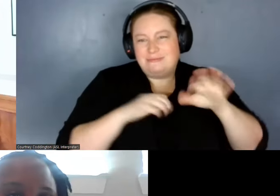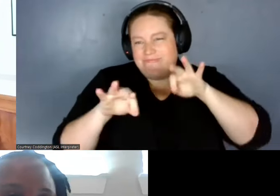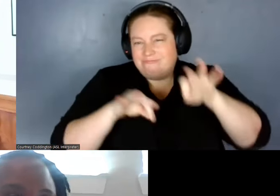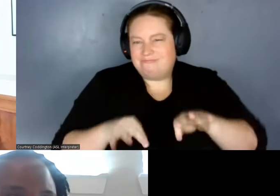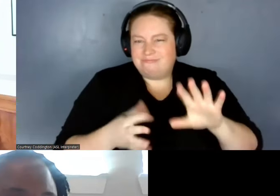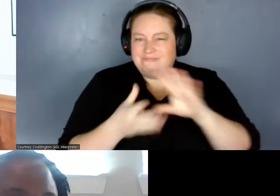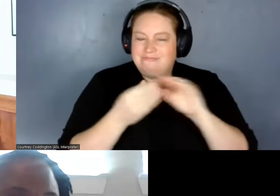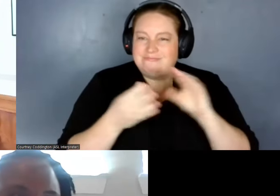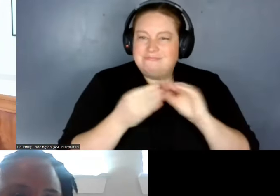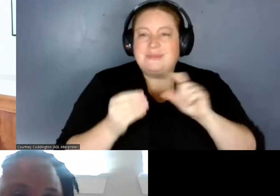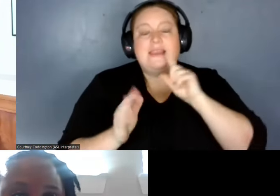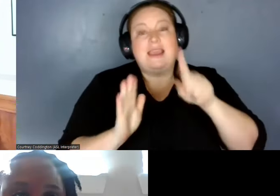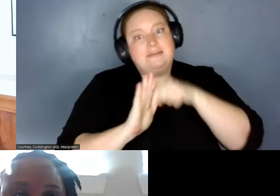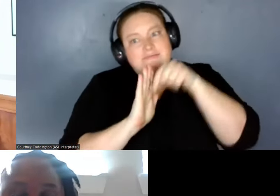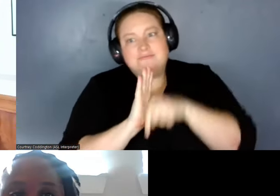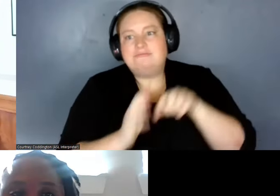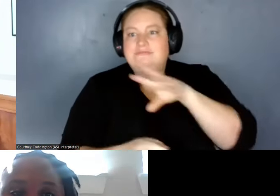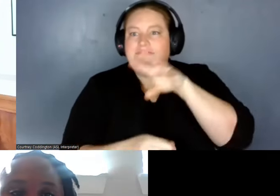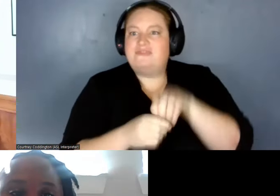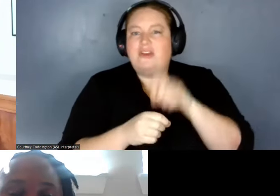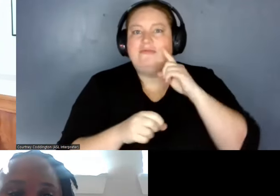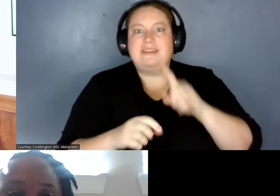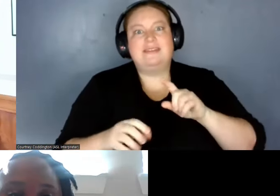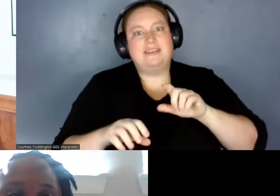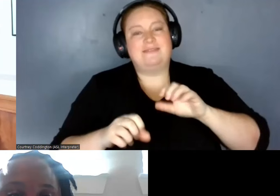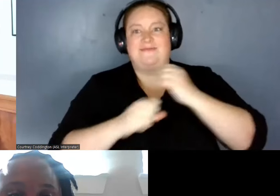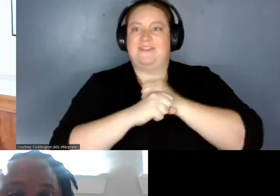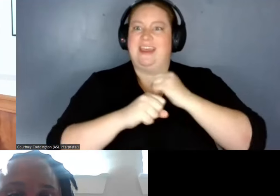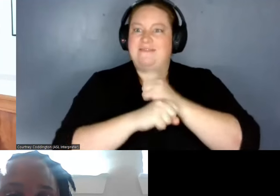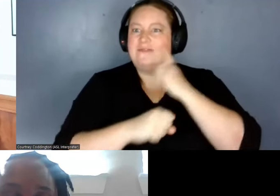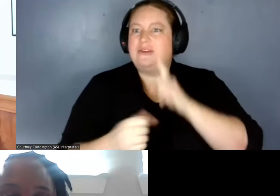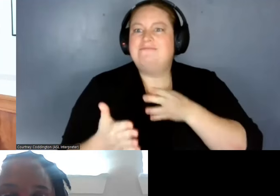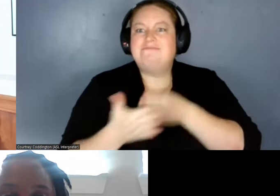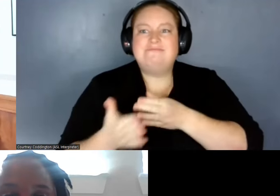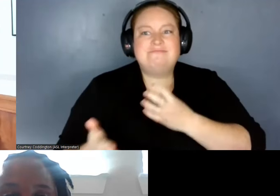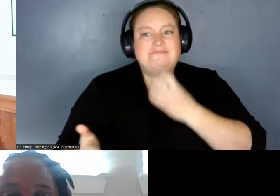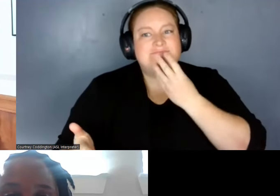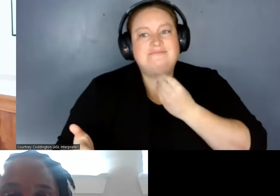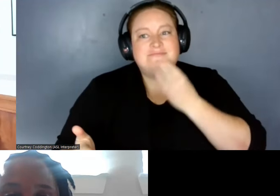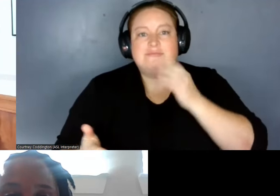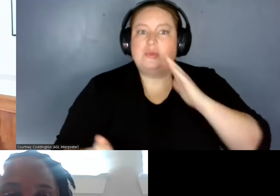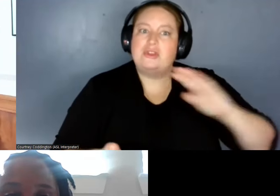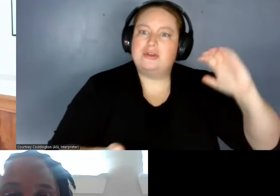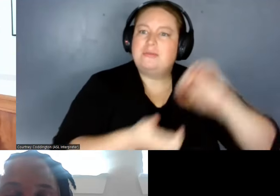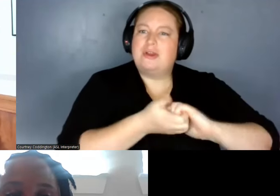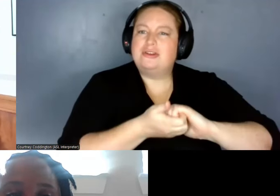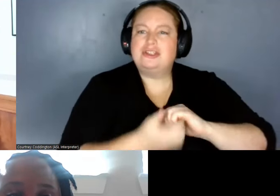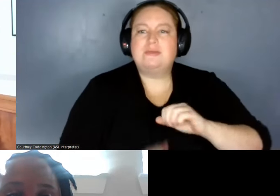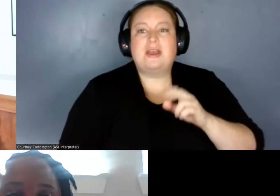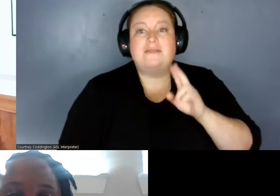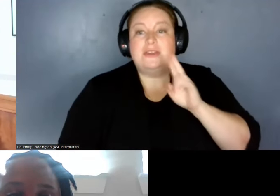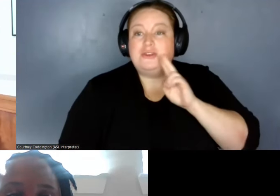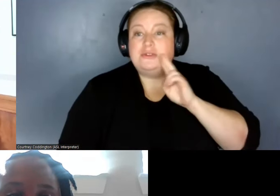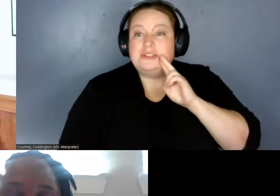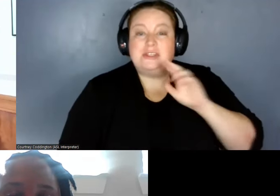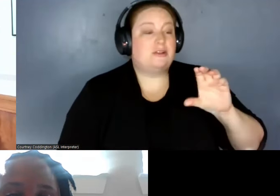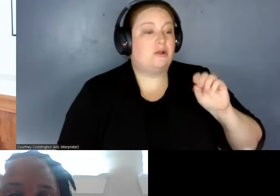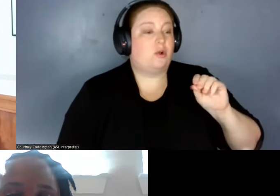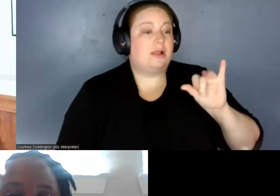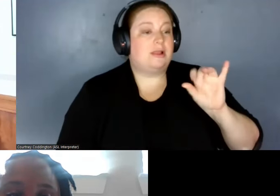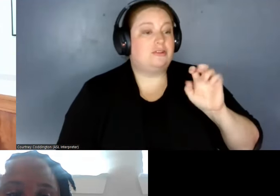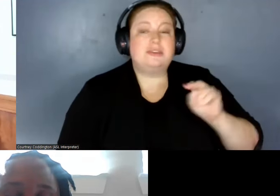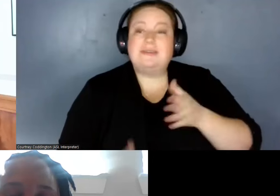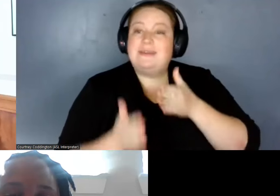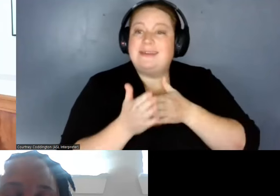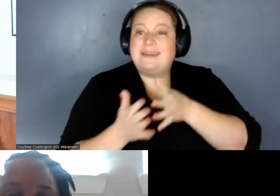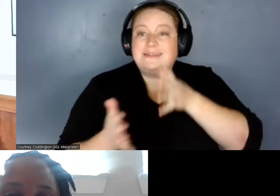the fight against anti-Semitism and hate through her partnership with the Houston Coalition Against Hate and the